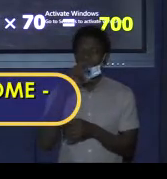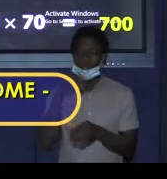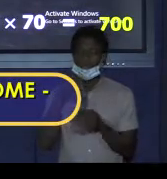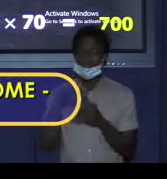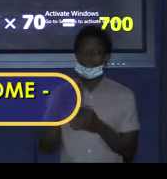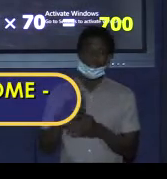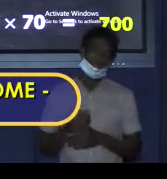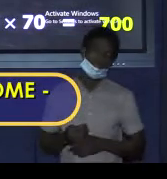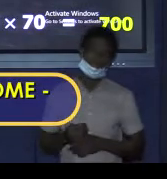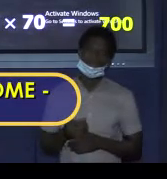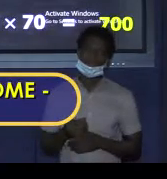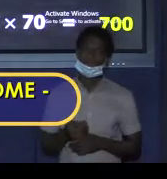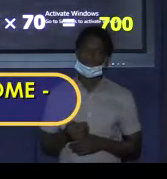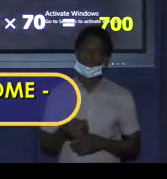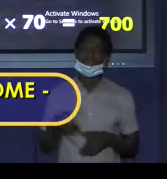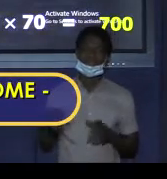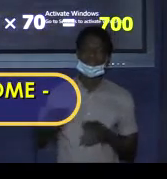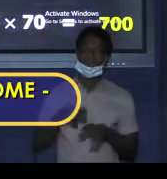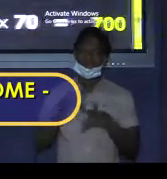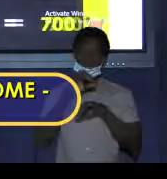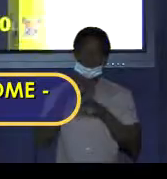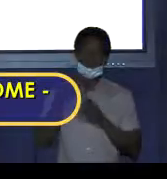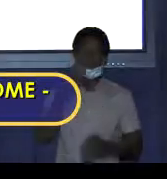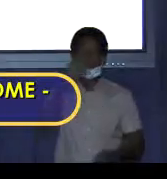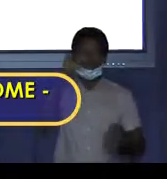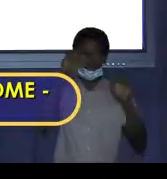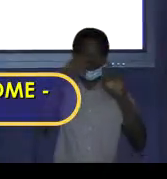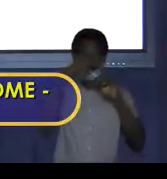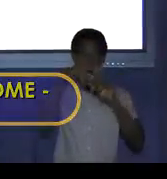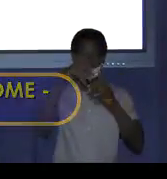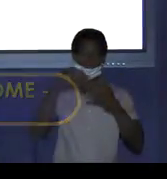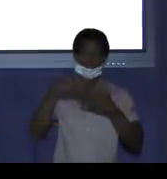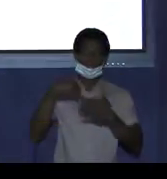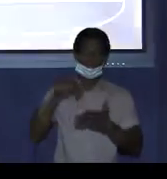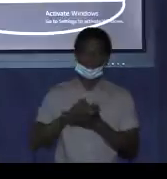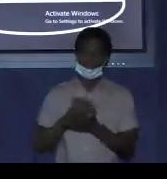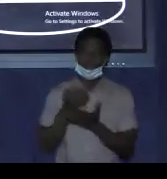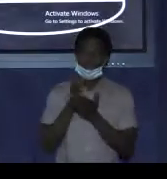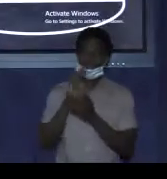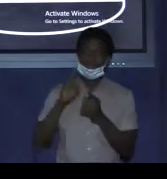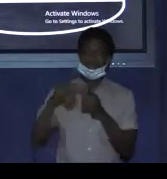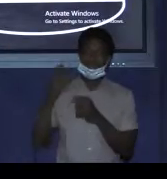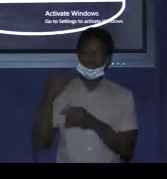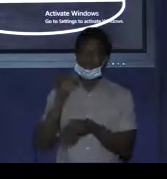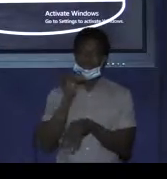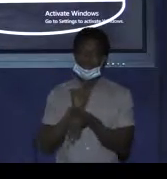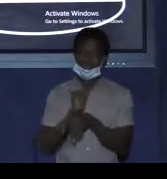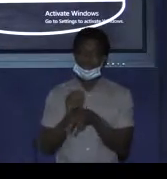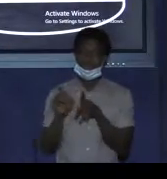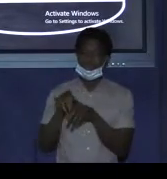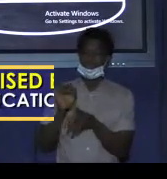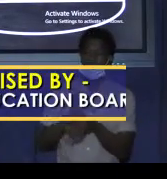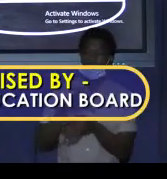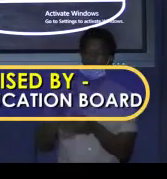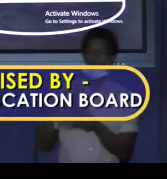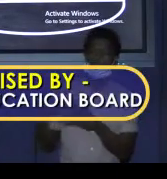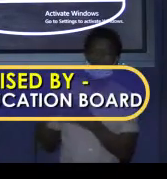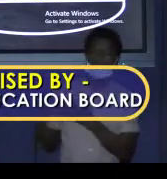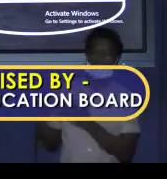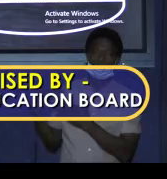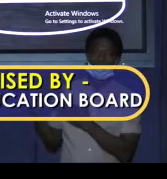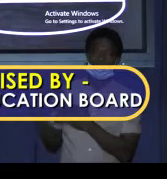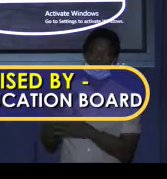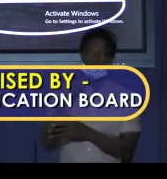And you are indeed smart. Now, let's look at the objective. Or before that, the correction to that previous homework. As I said